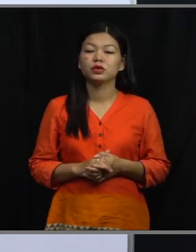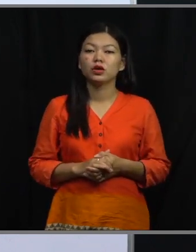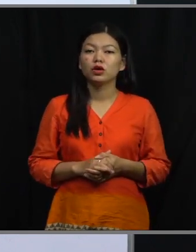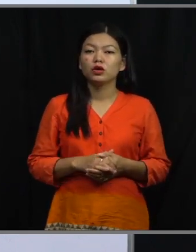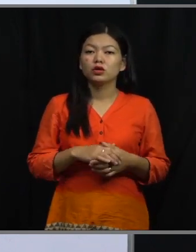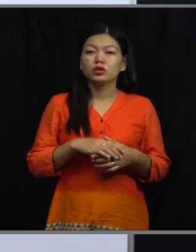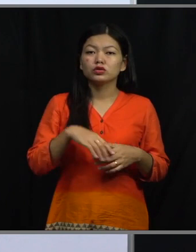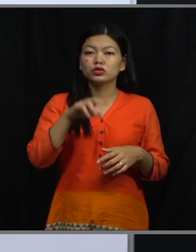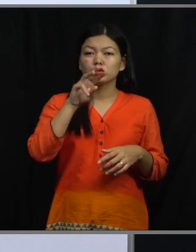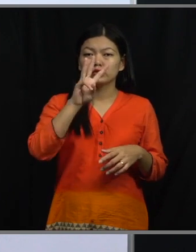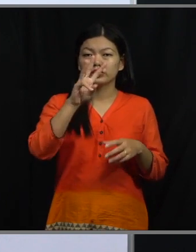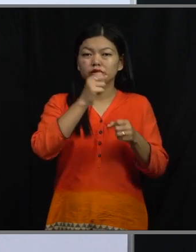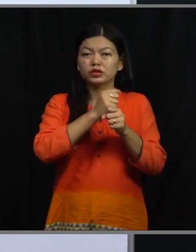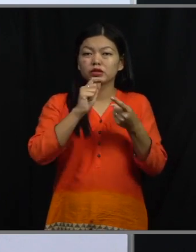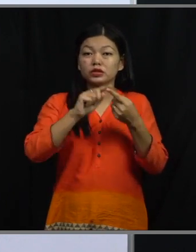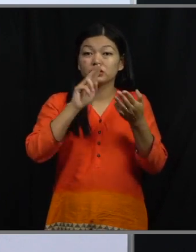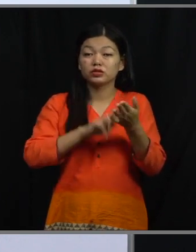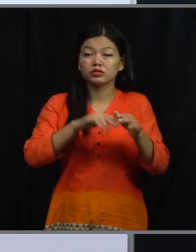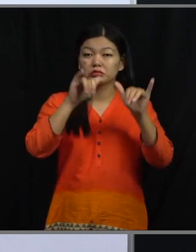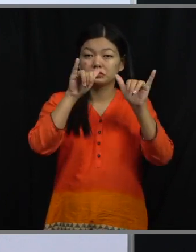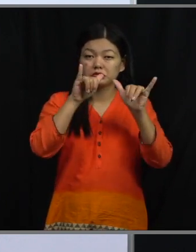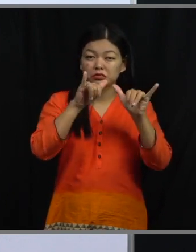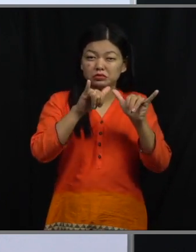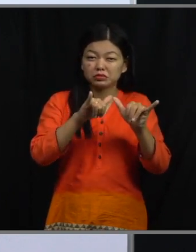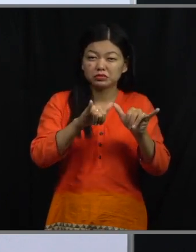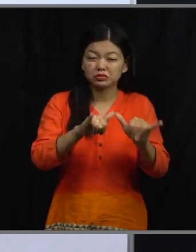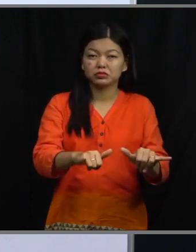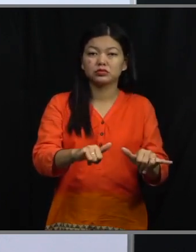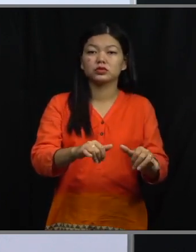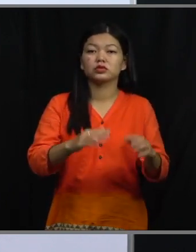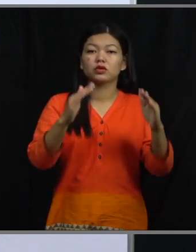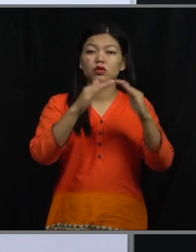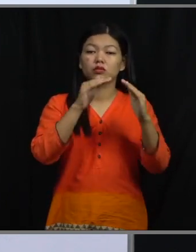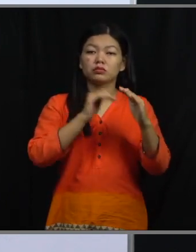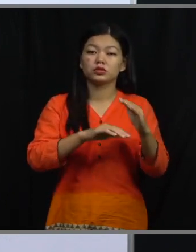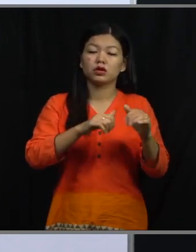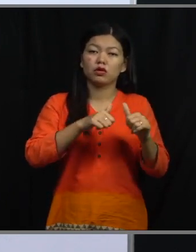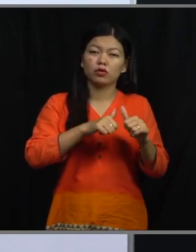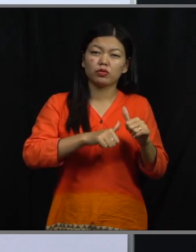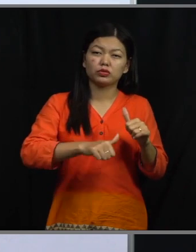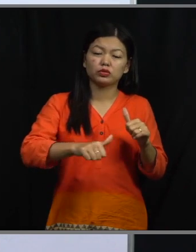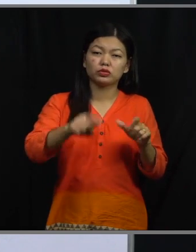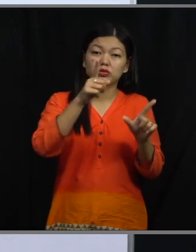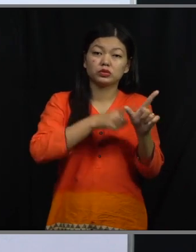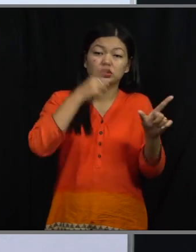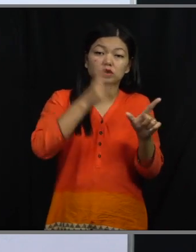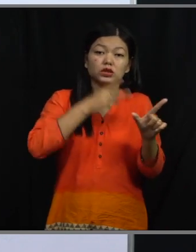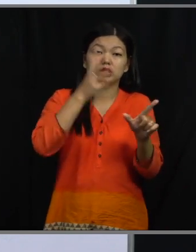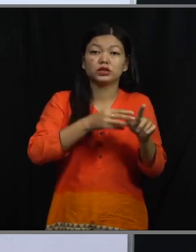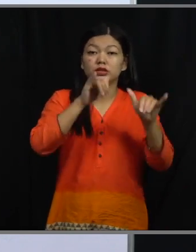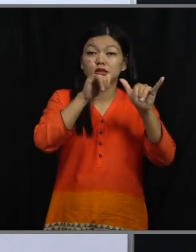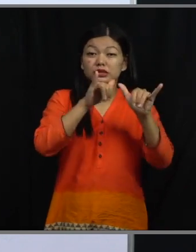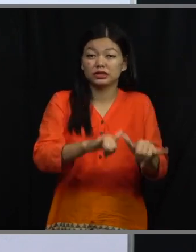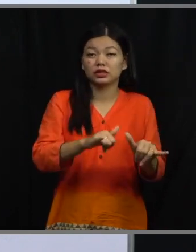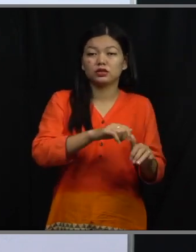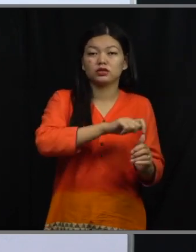different kitchens. It's not like that. The whole family, cooks for, together. Okay, and the